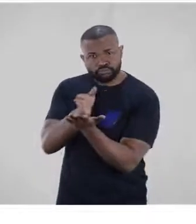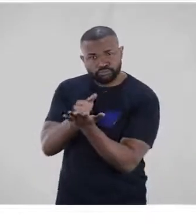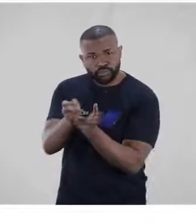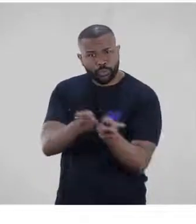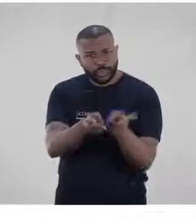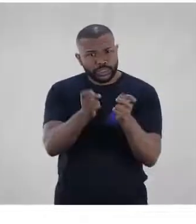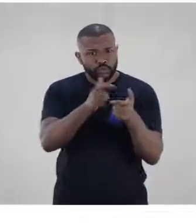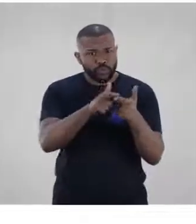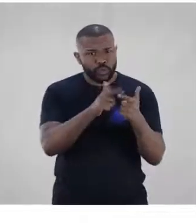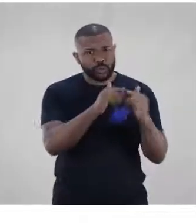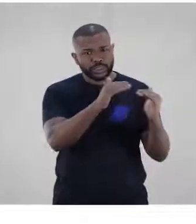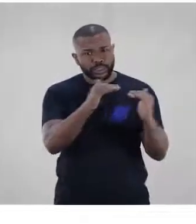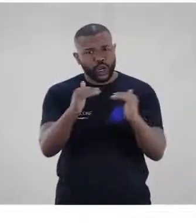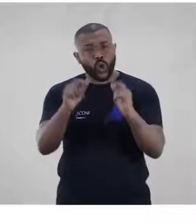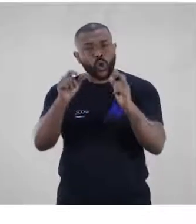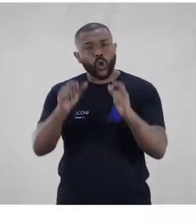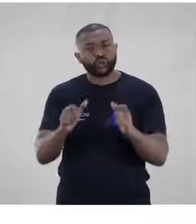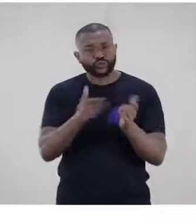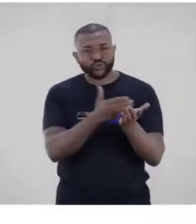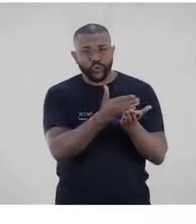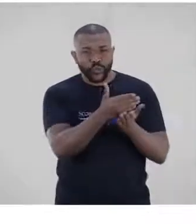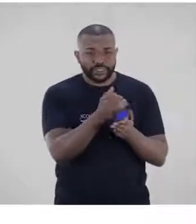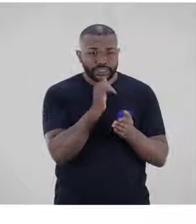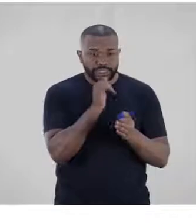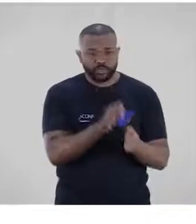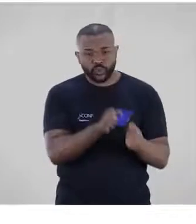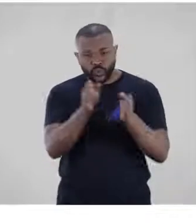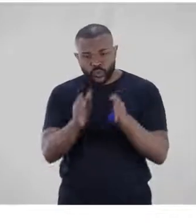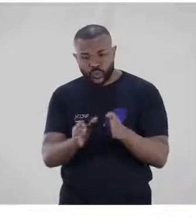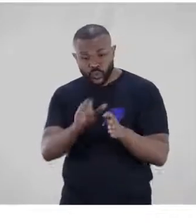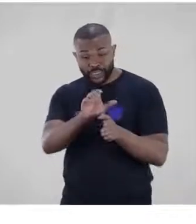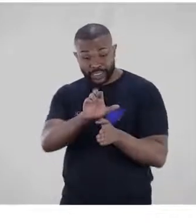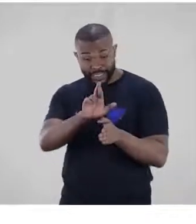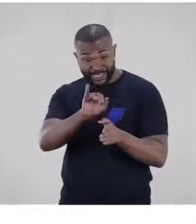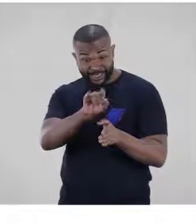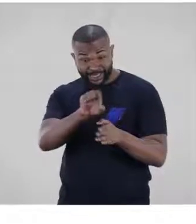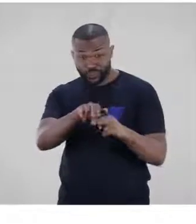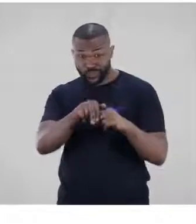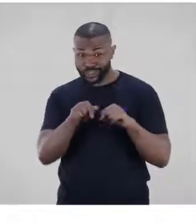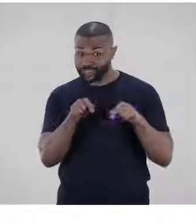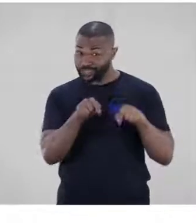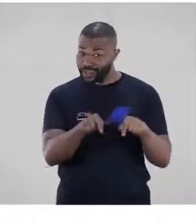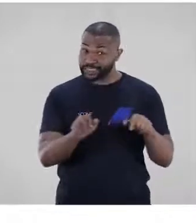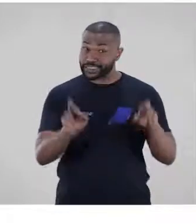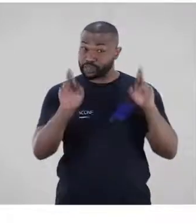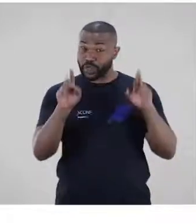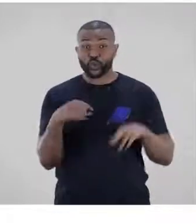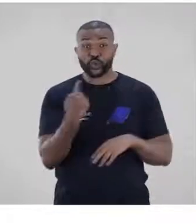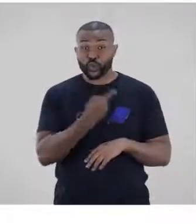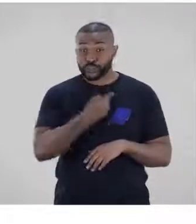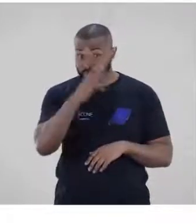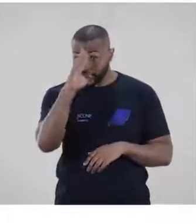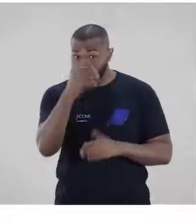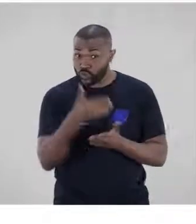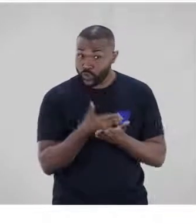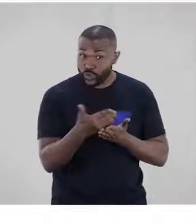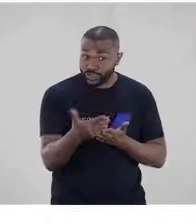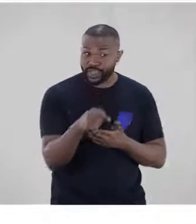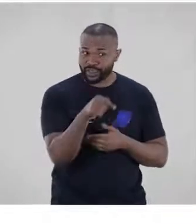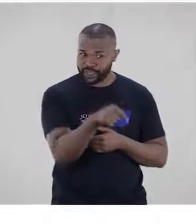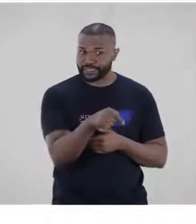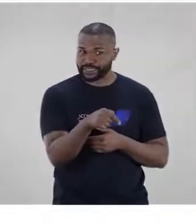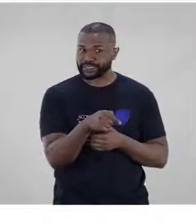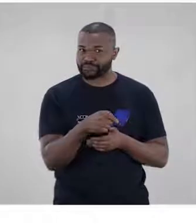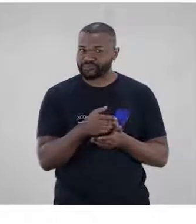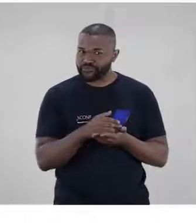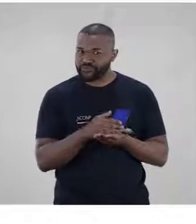we couldn't scale. So hopefully by agreeing on this and implementing these principles, we can then have this world where data